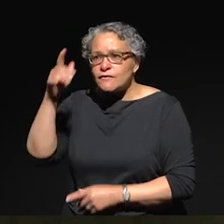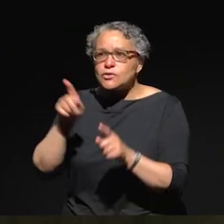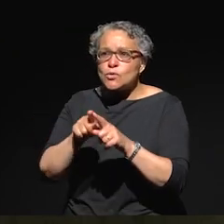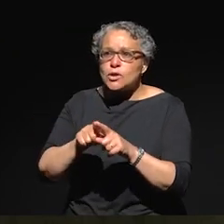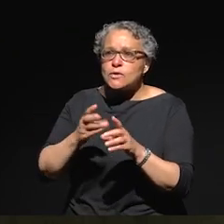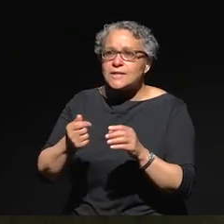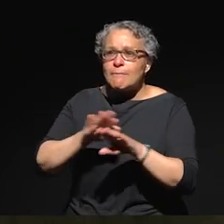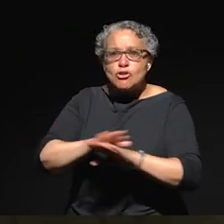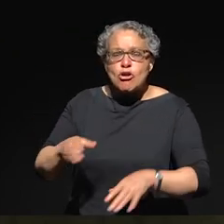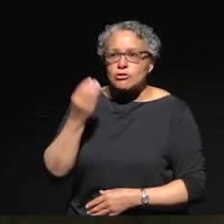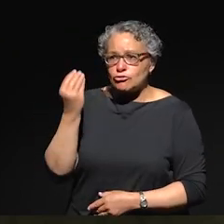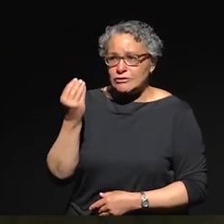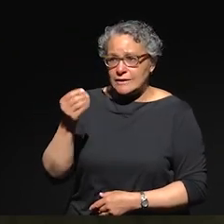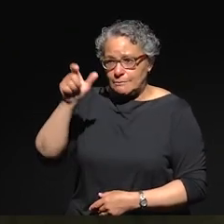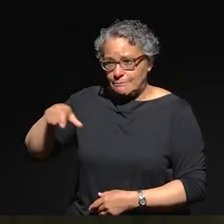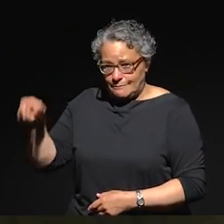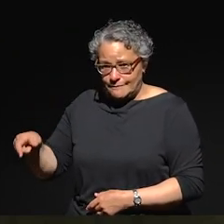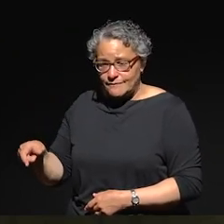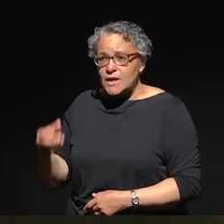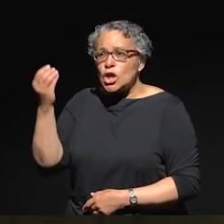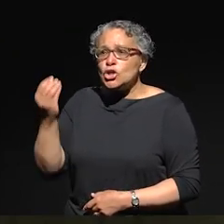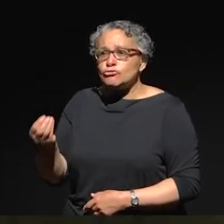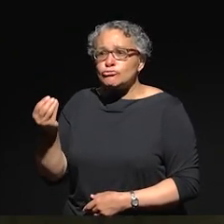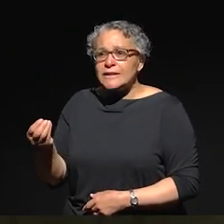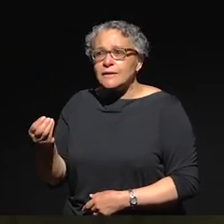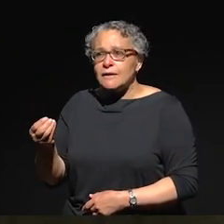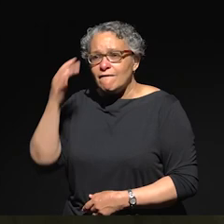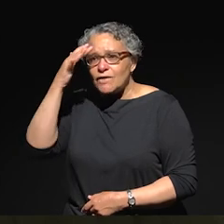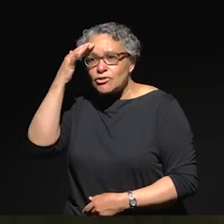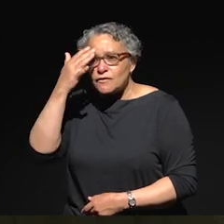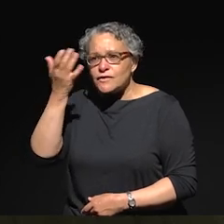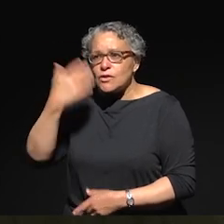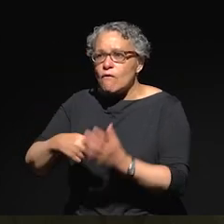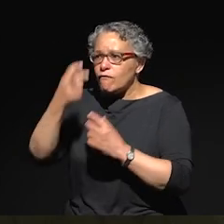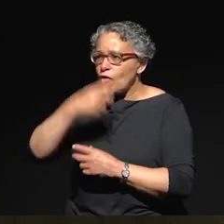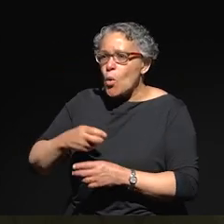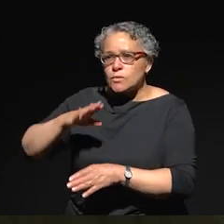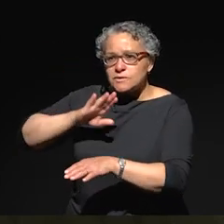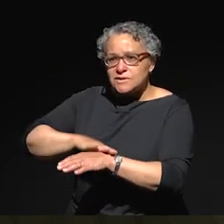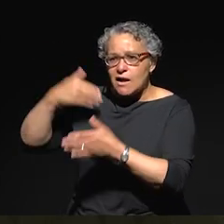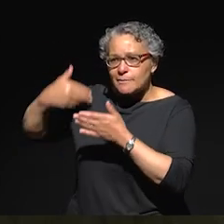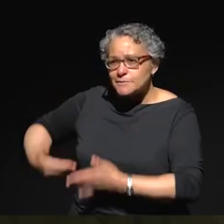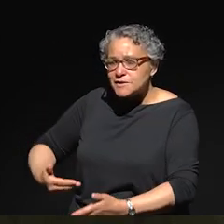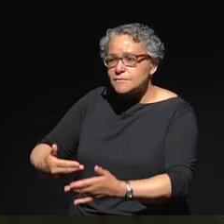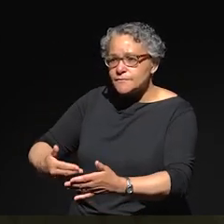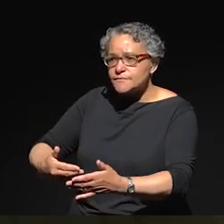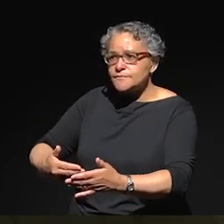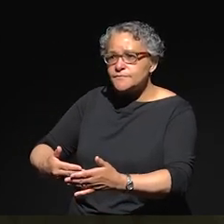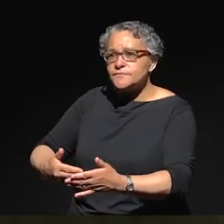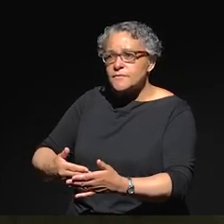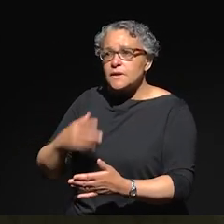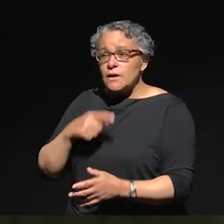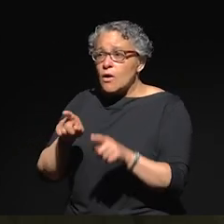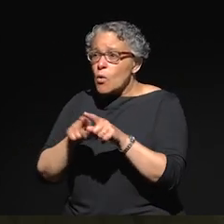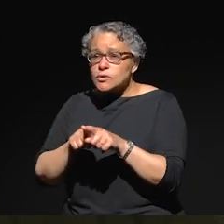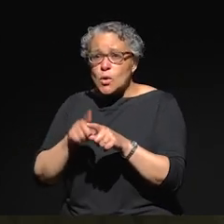but mostly Greek philosophers of antiquity, all situated in this great architectural space, which is based in part on his observations of Roman